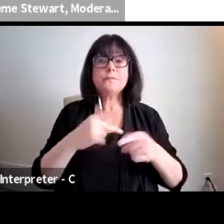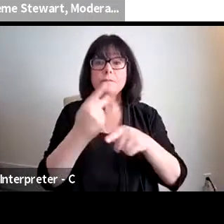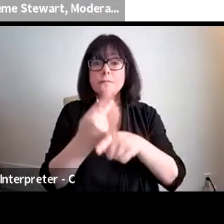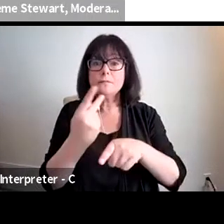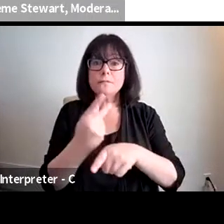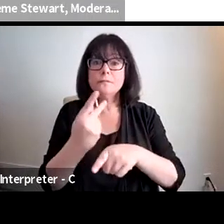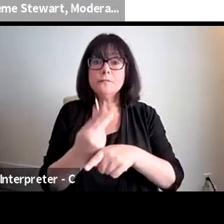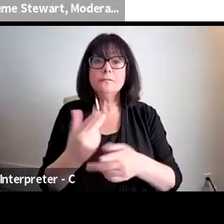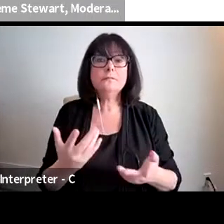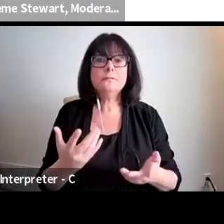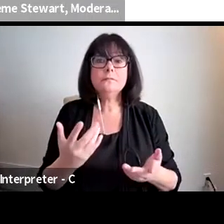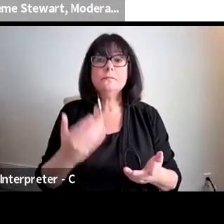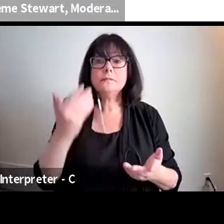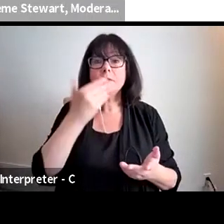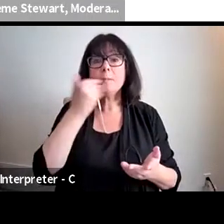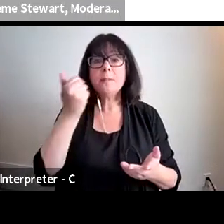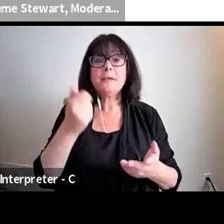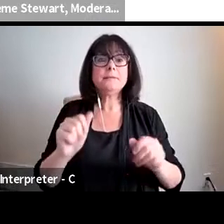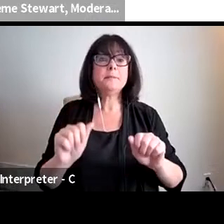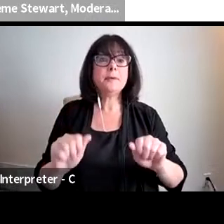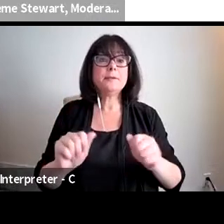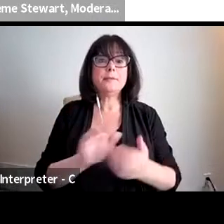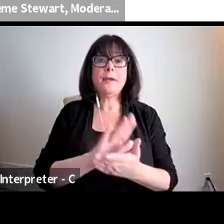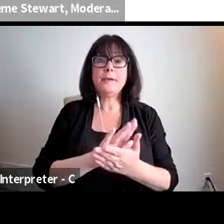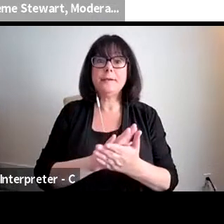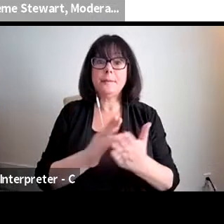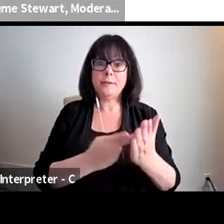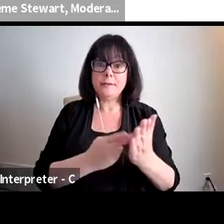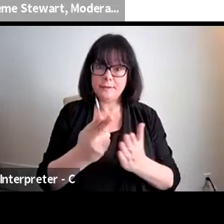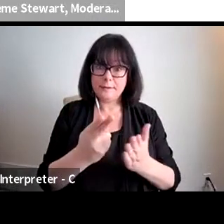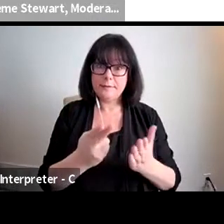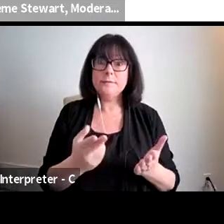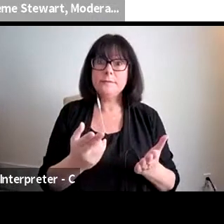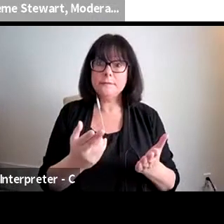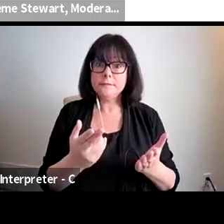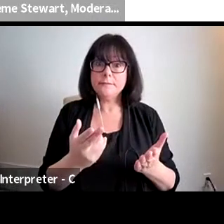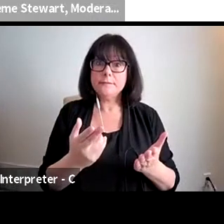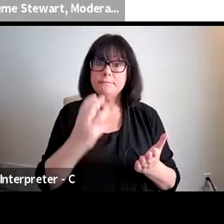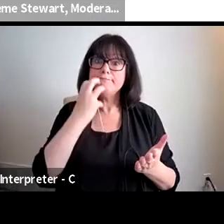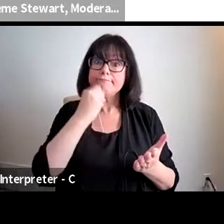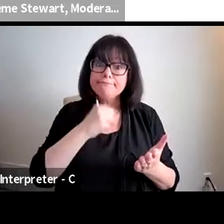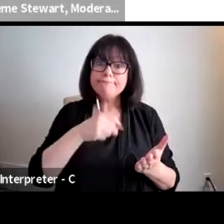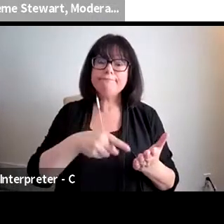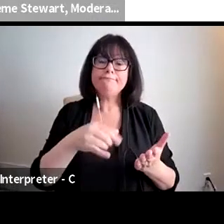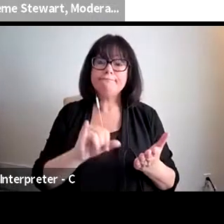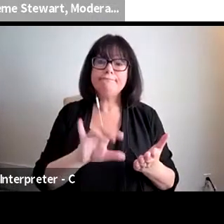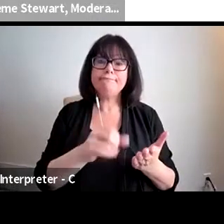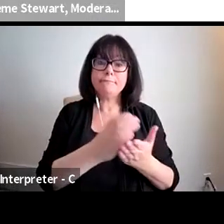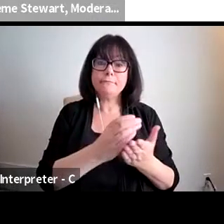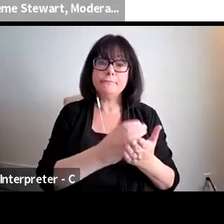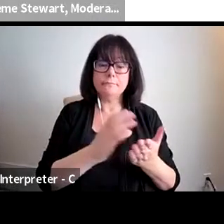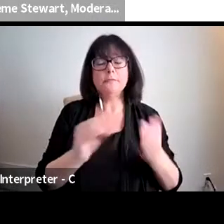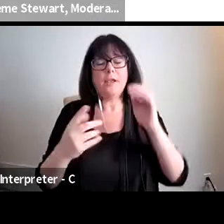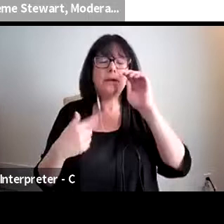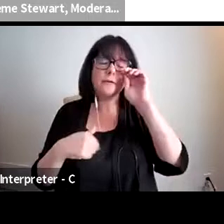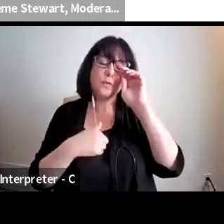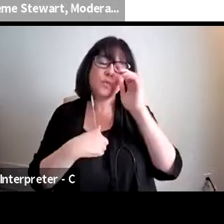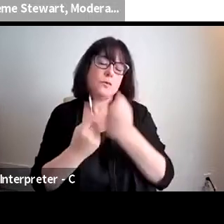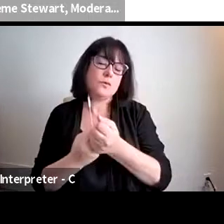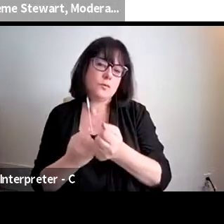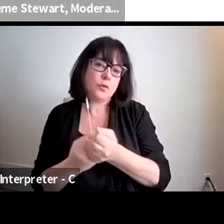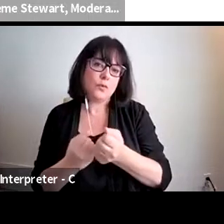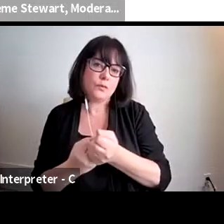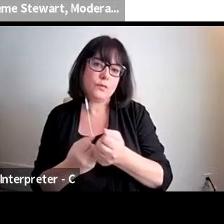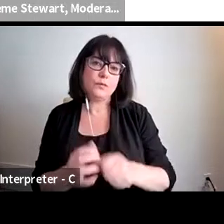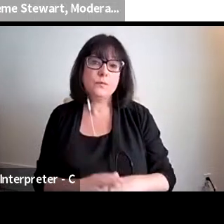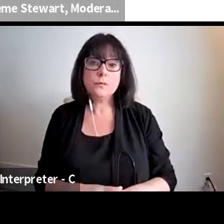are maintaining the academic integrity of the course. And of course, we are supporting those efforts. Even across